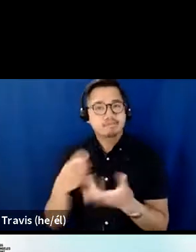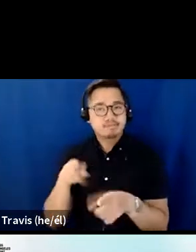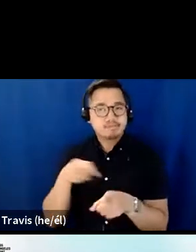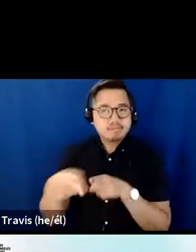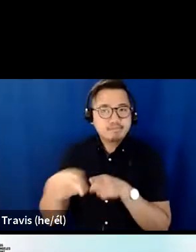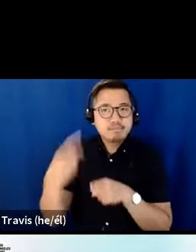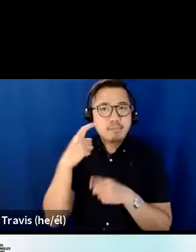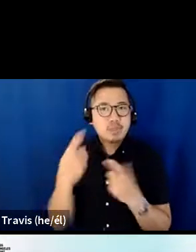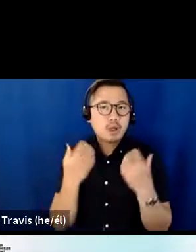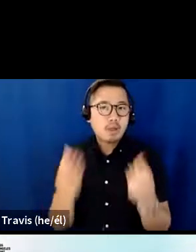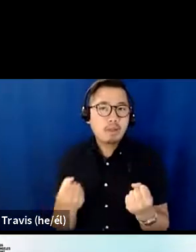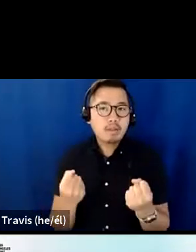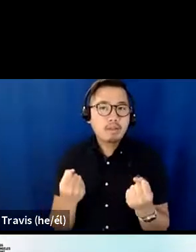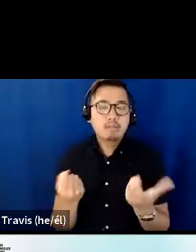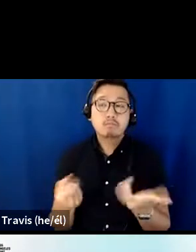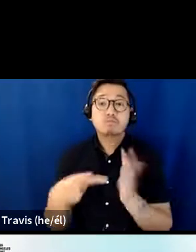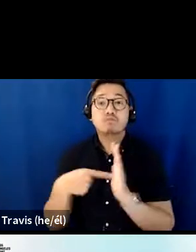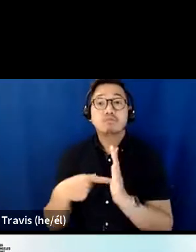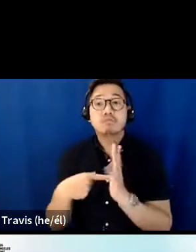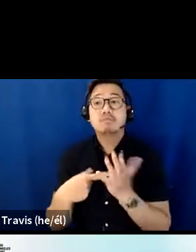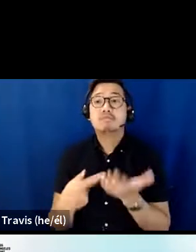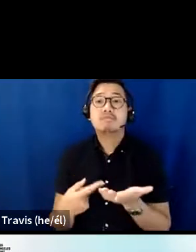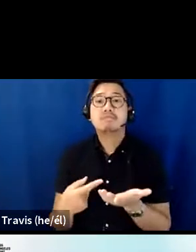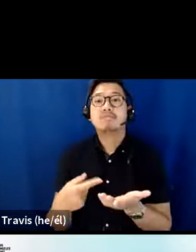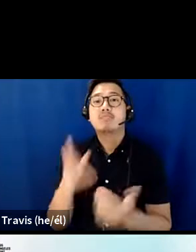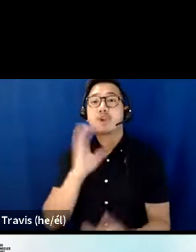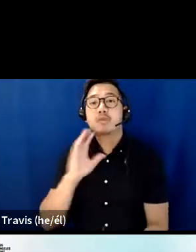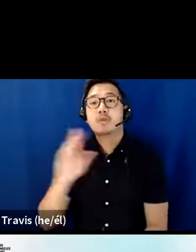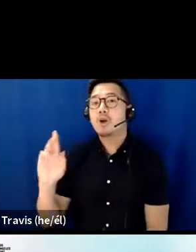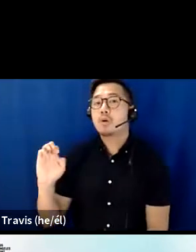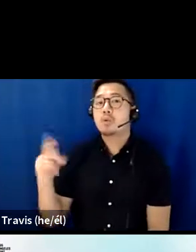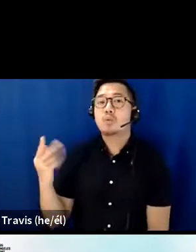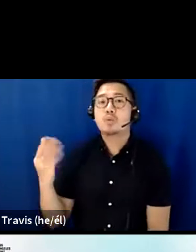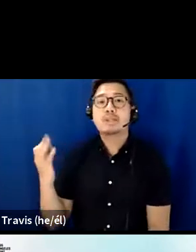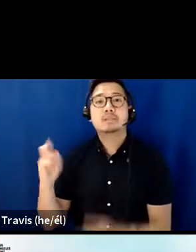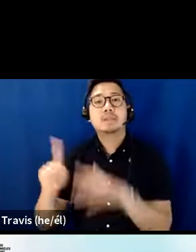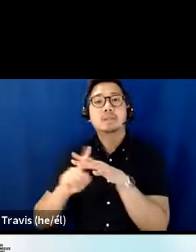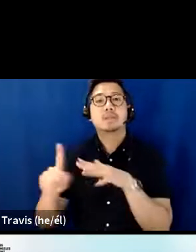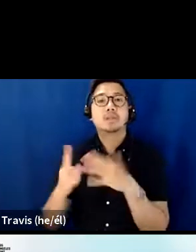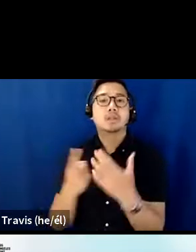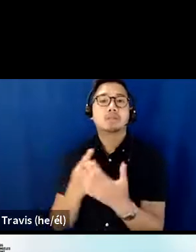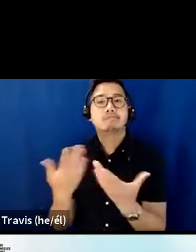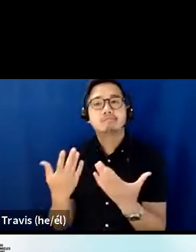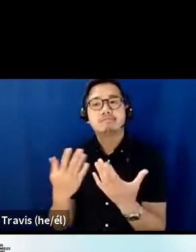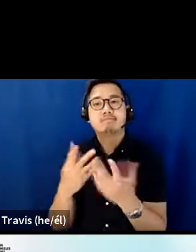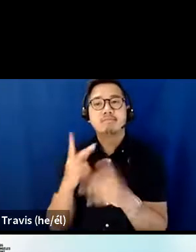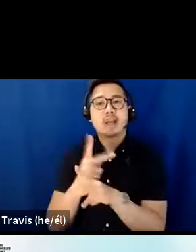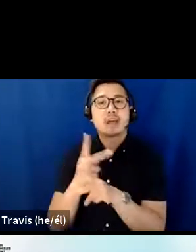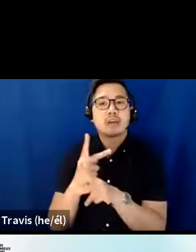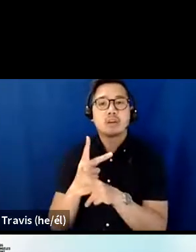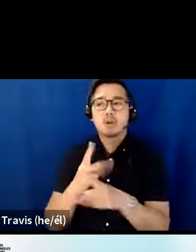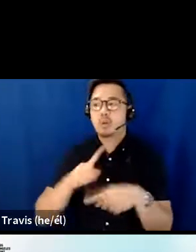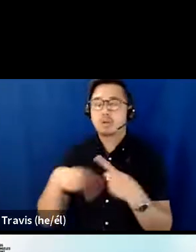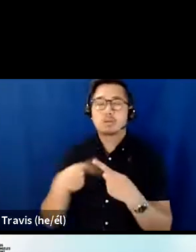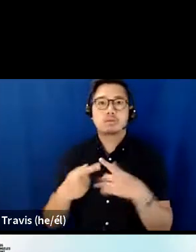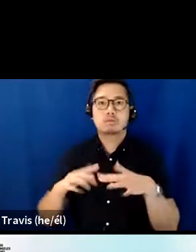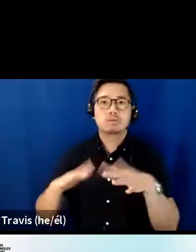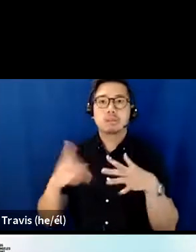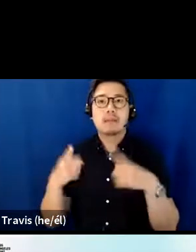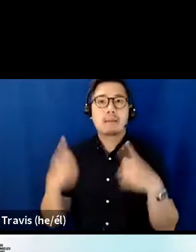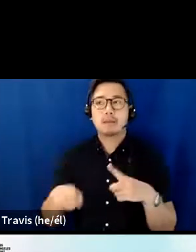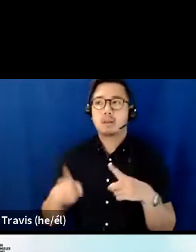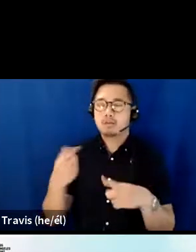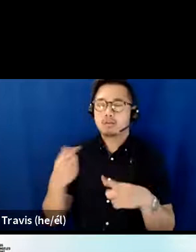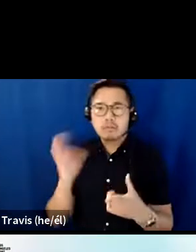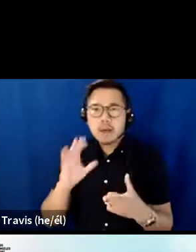That boils down to things like finding respite care for those of us who are struggling in the moment, actual moment, finding places for them to be.